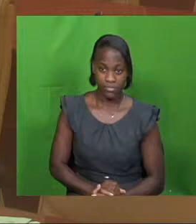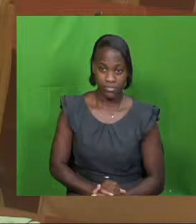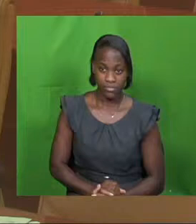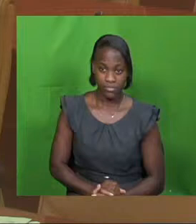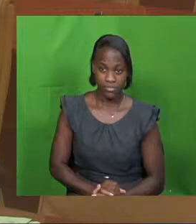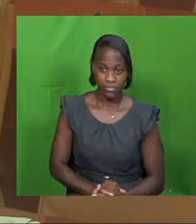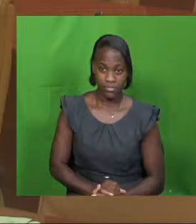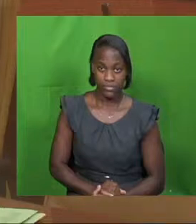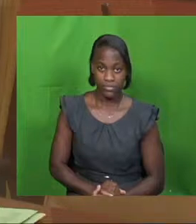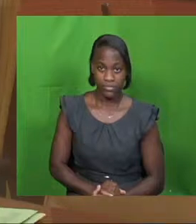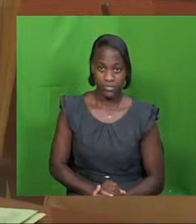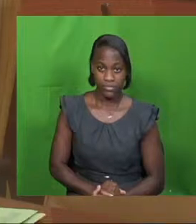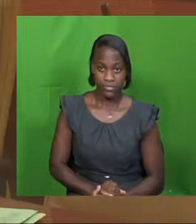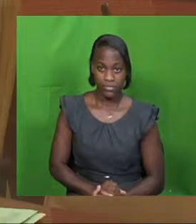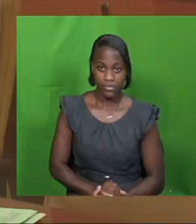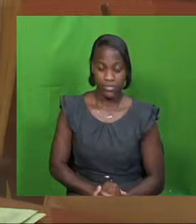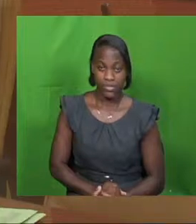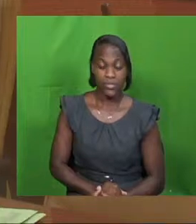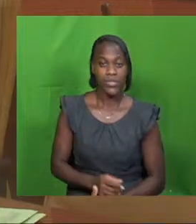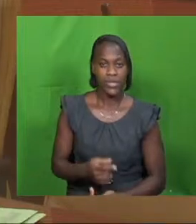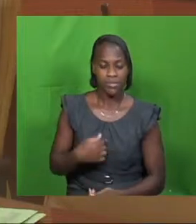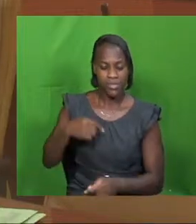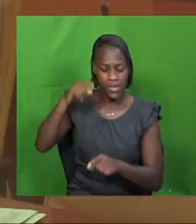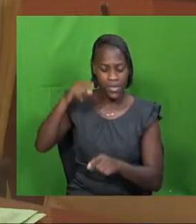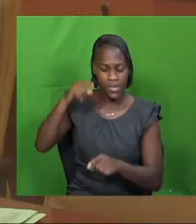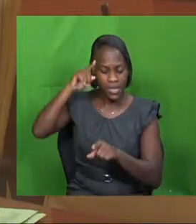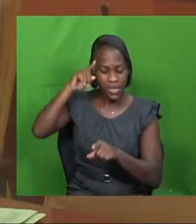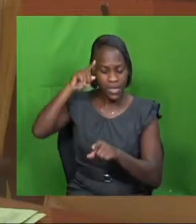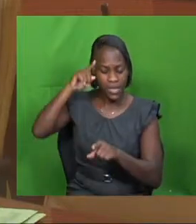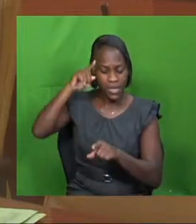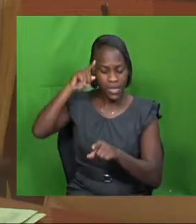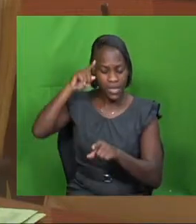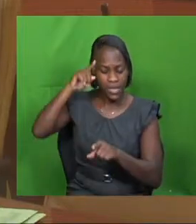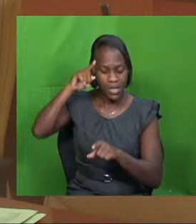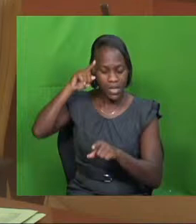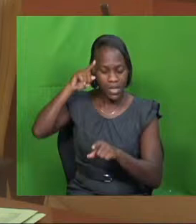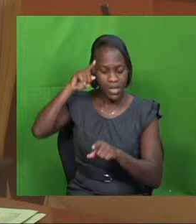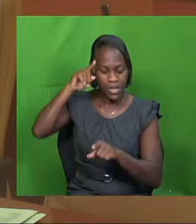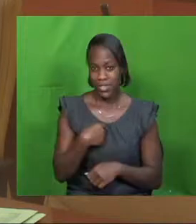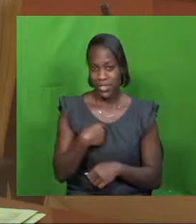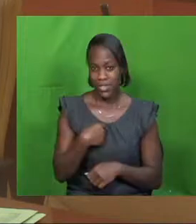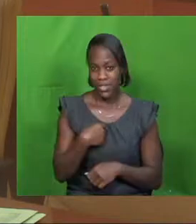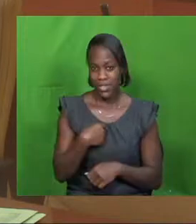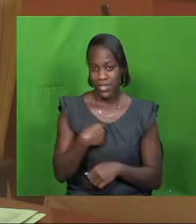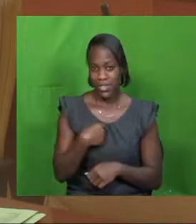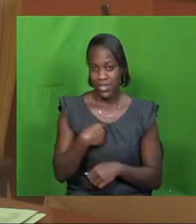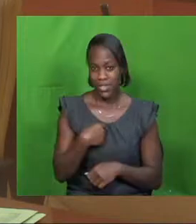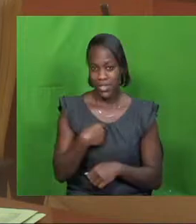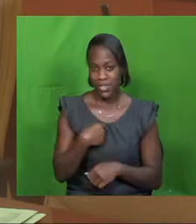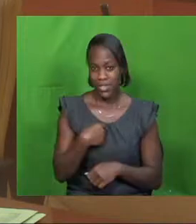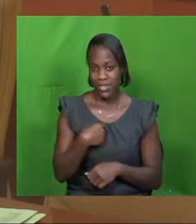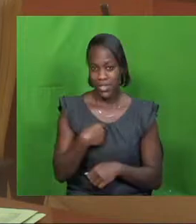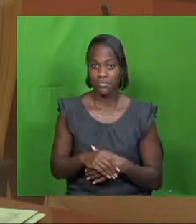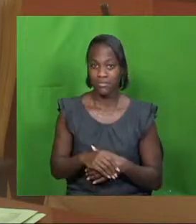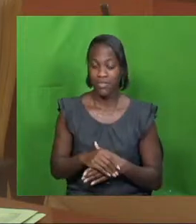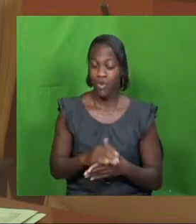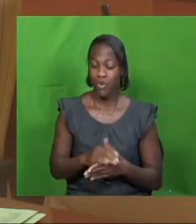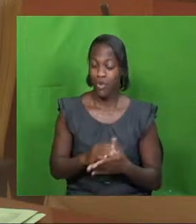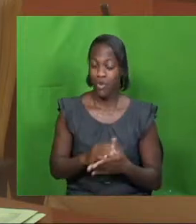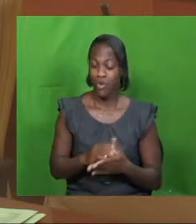I'm in total agreement with my colleague and the passion with which he speaks and he's quoting the right standing